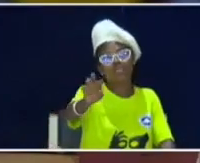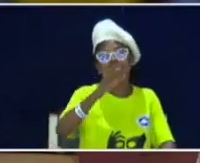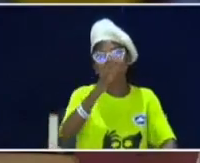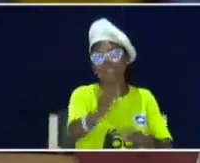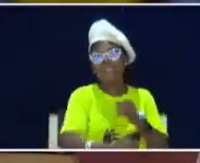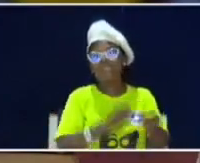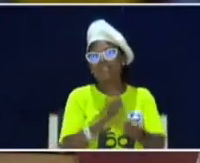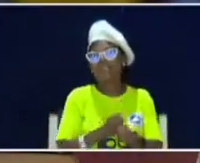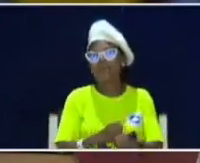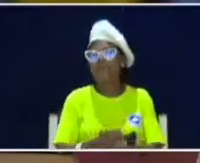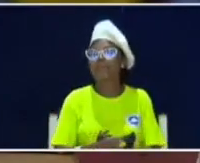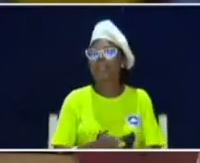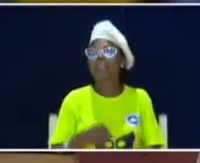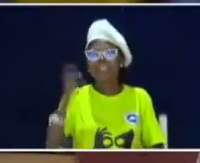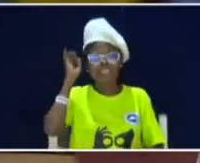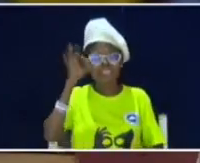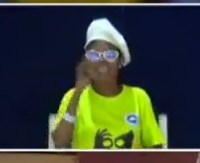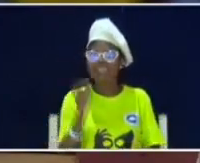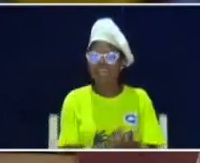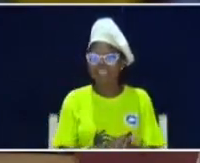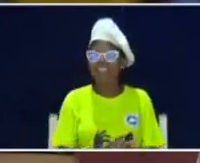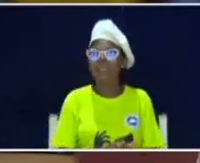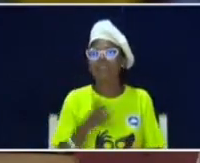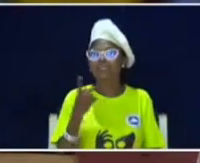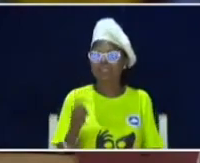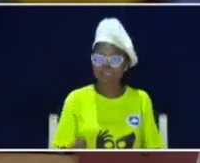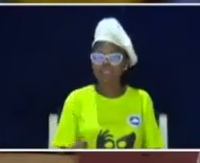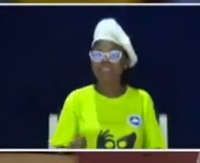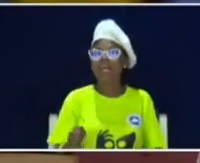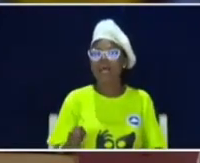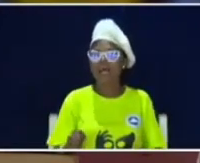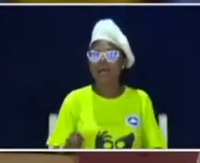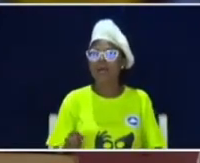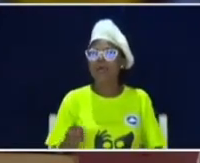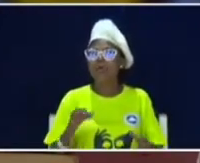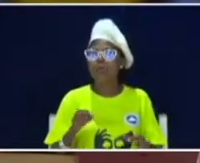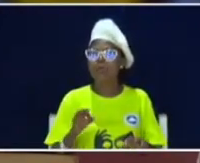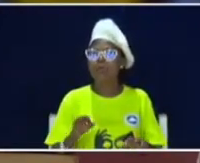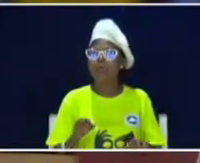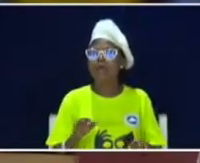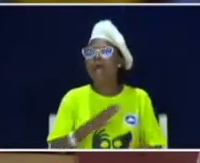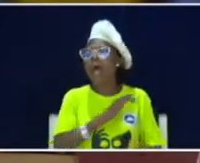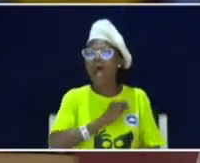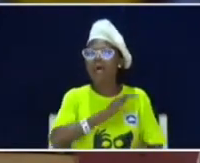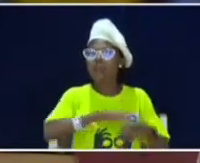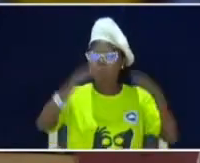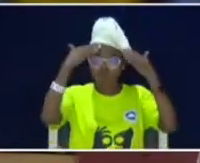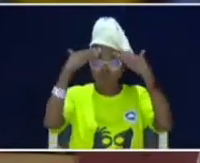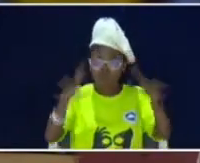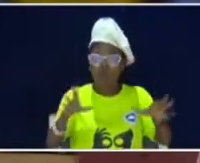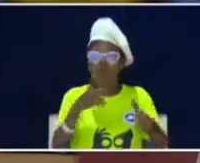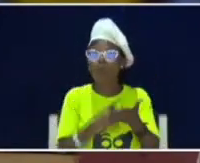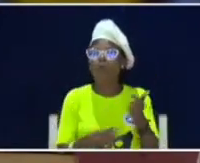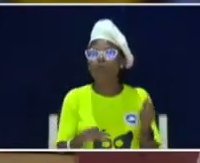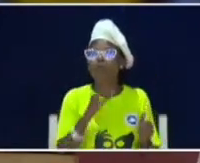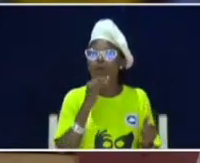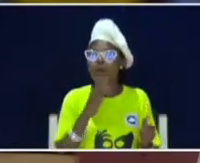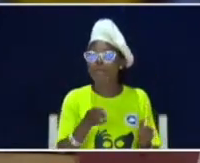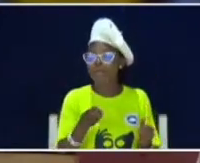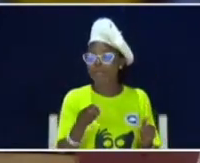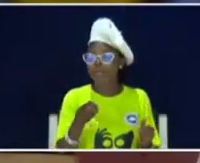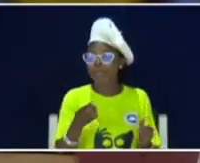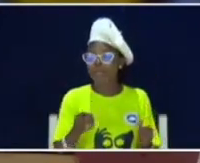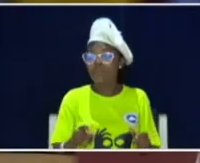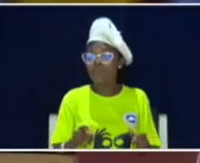verse 16. It says, "Thy word were found, and I did eat them." I don't know what you've been eating, but